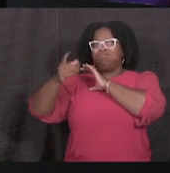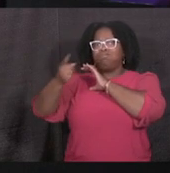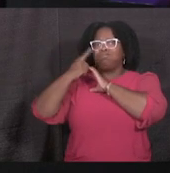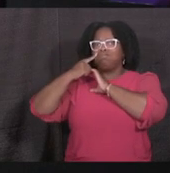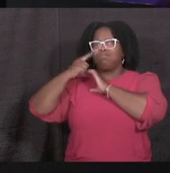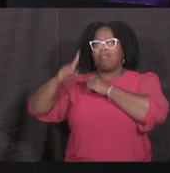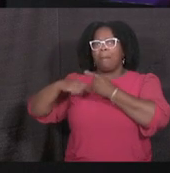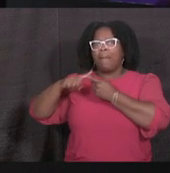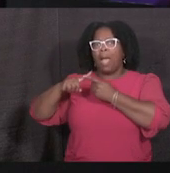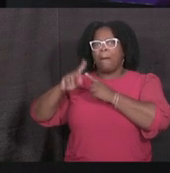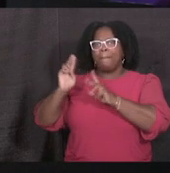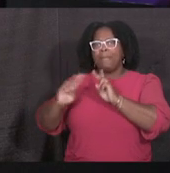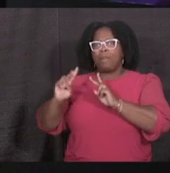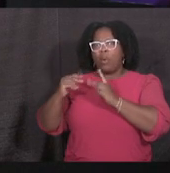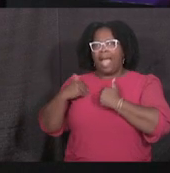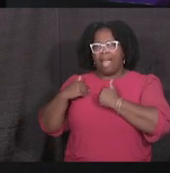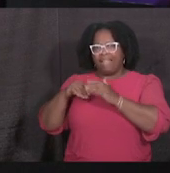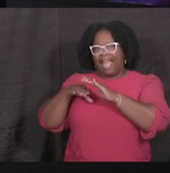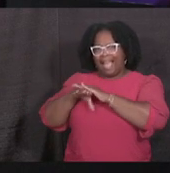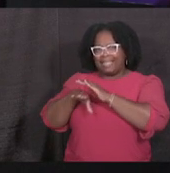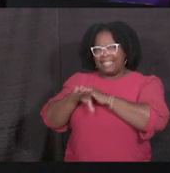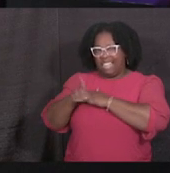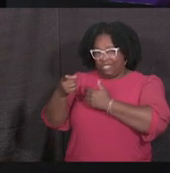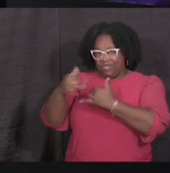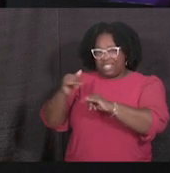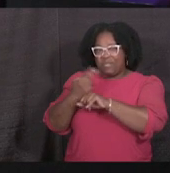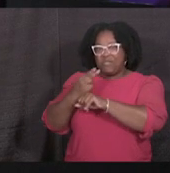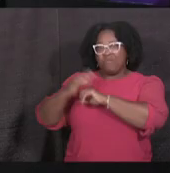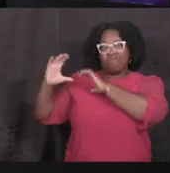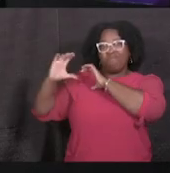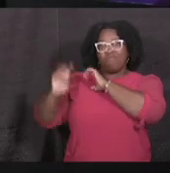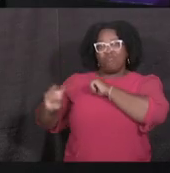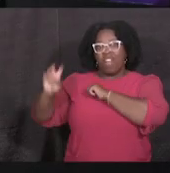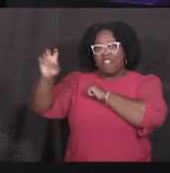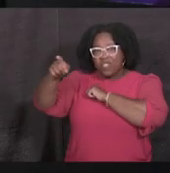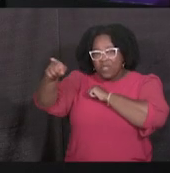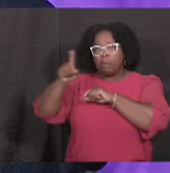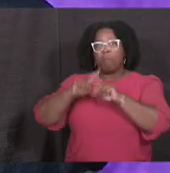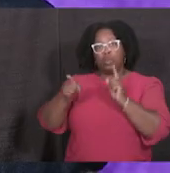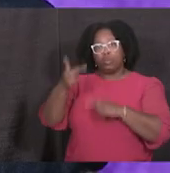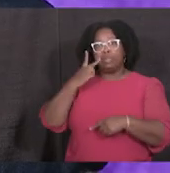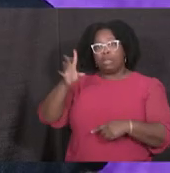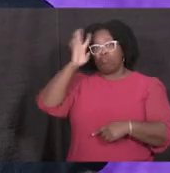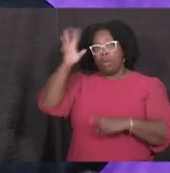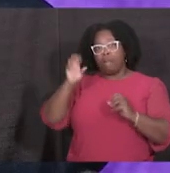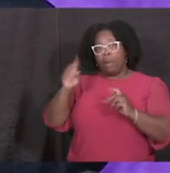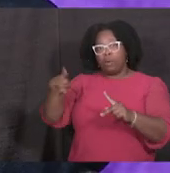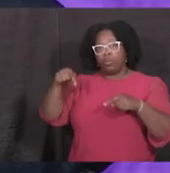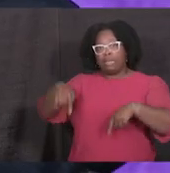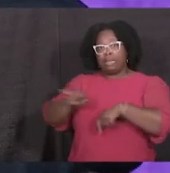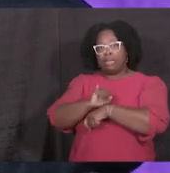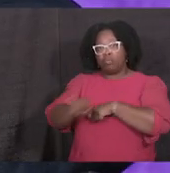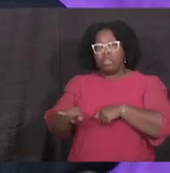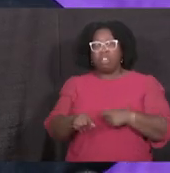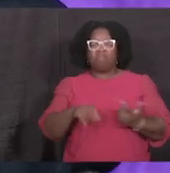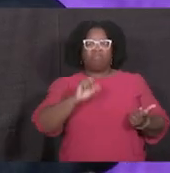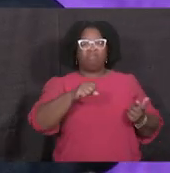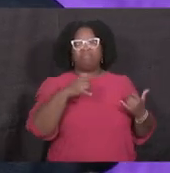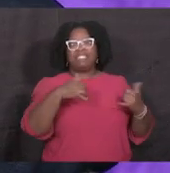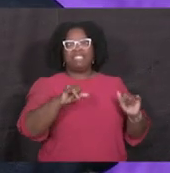fact that people have access to this? Are you seeing it create opportunities in the industry? It still starts small. I mean,